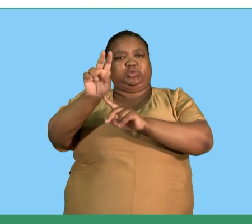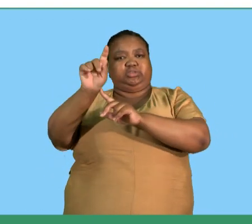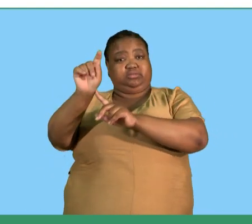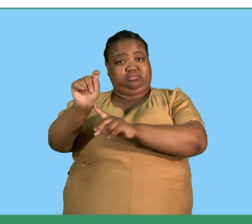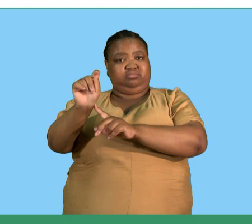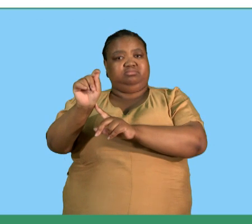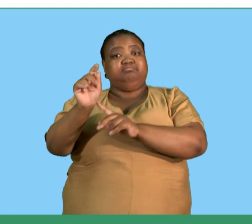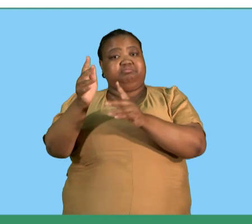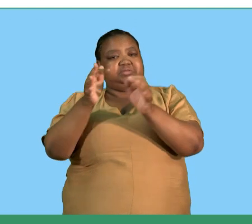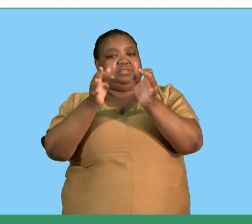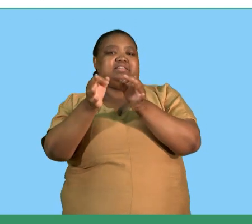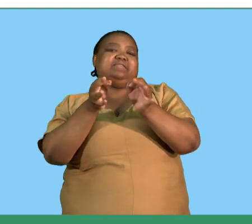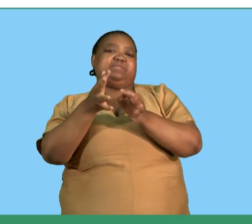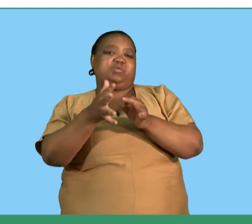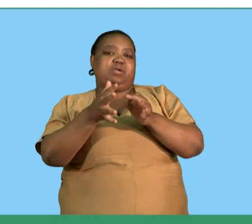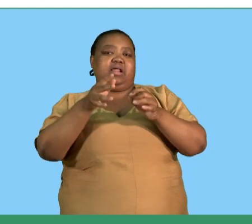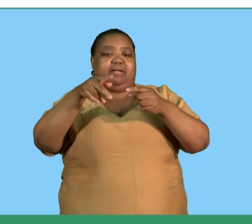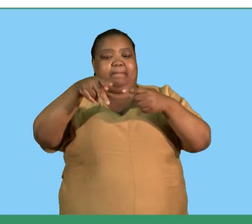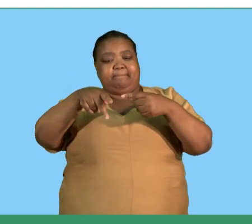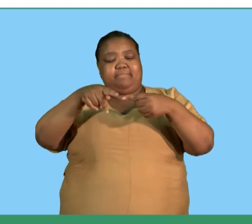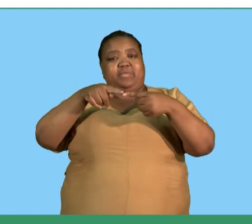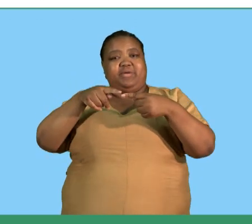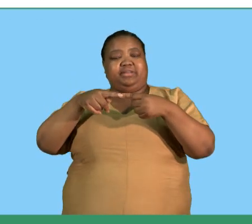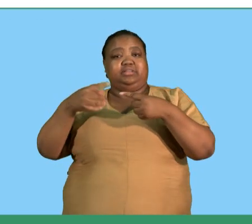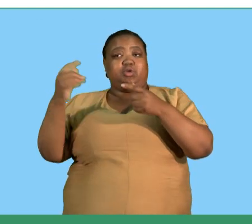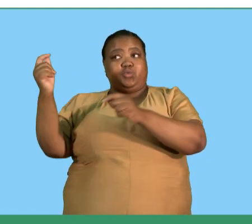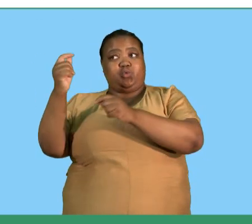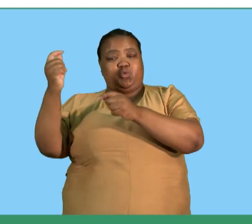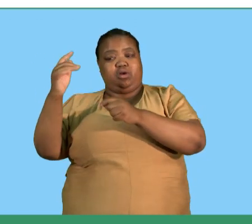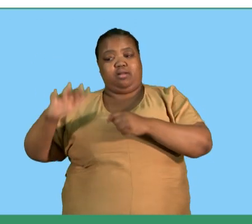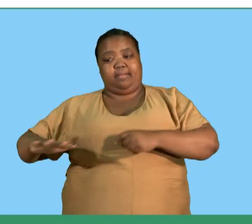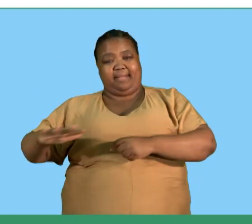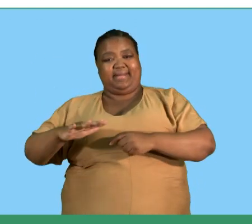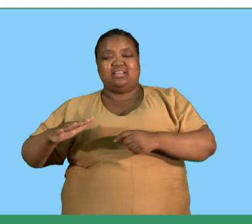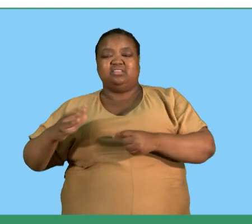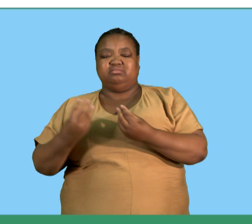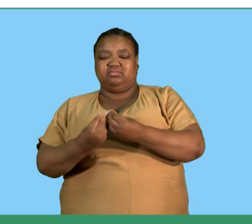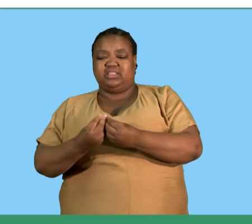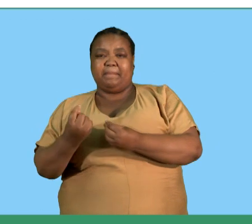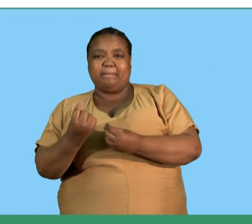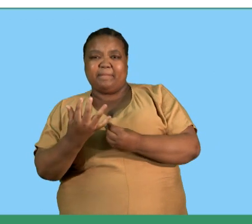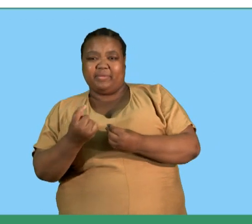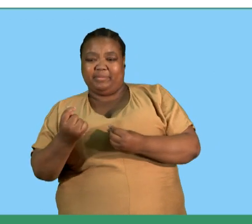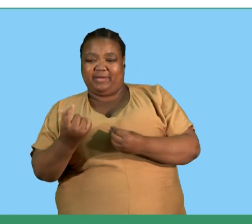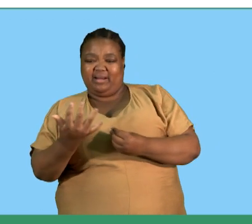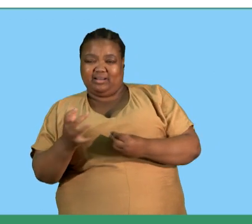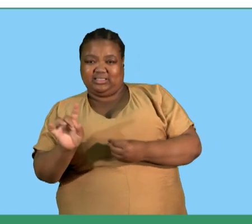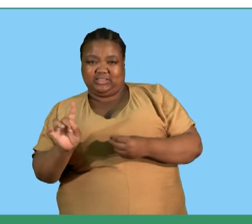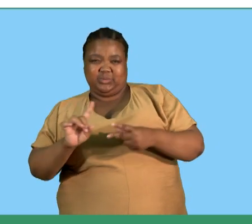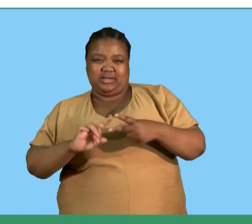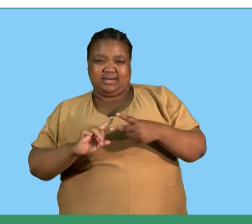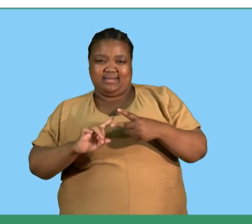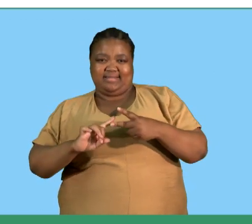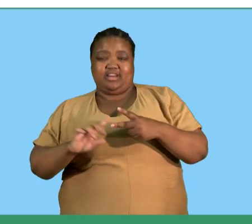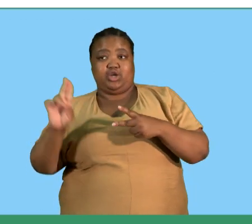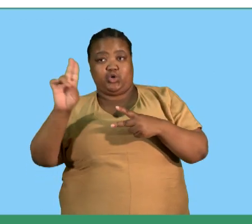but we'll explain it in a minute. So P is for pricing of goods in rural areas, U is unfair advertising, and then T